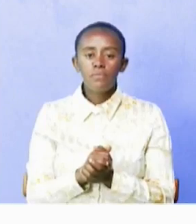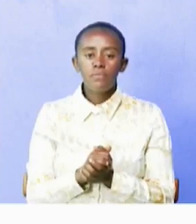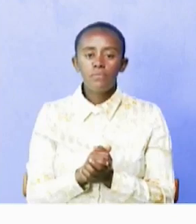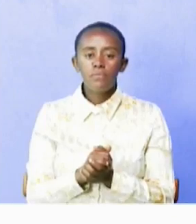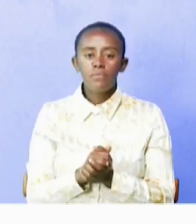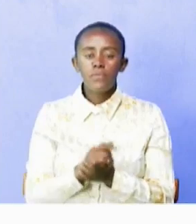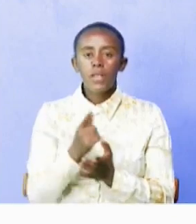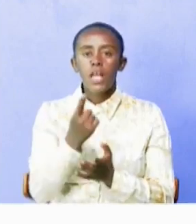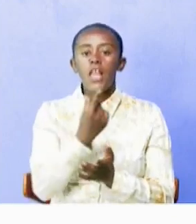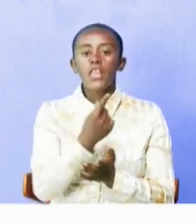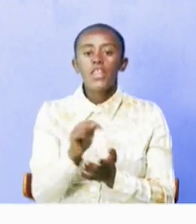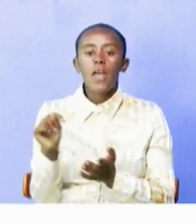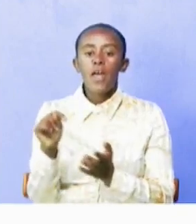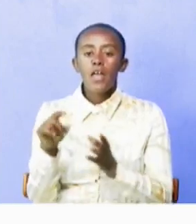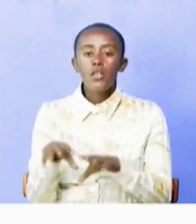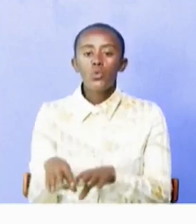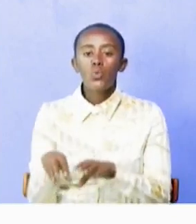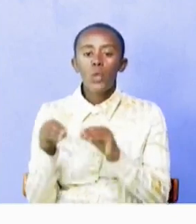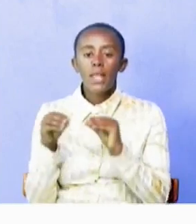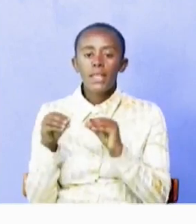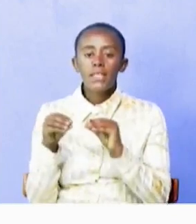The students